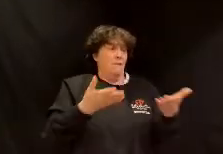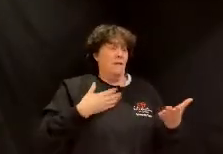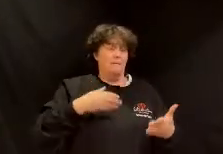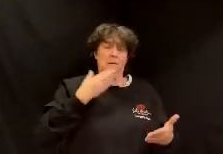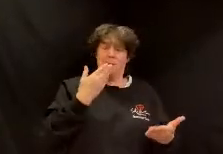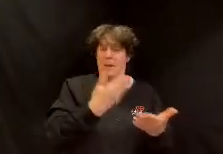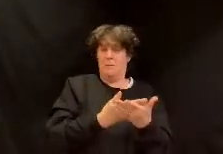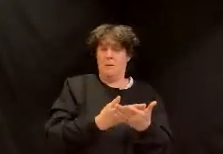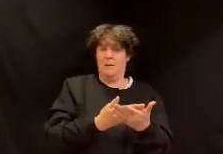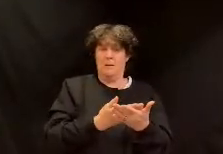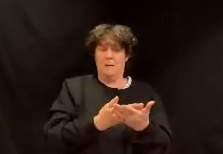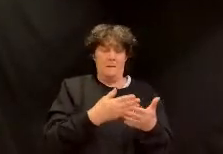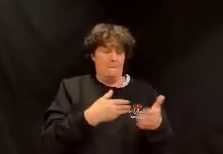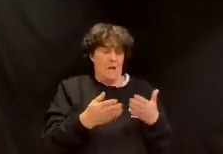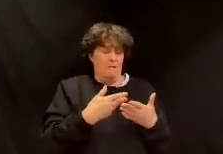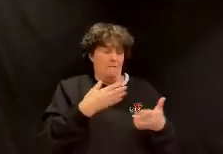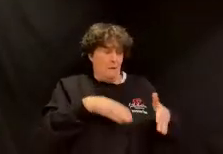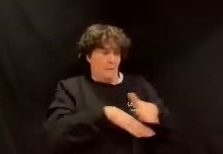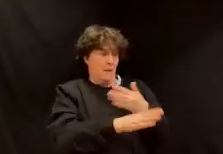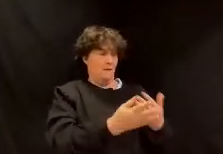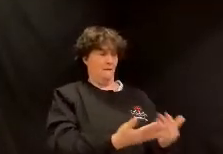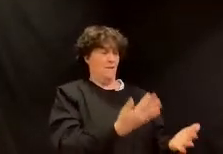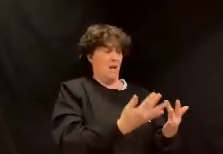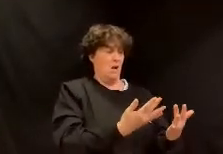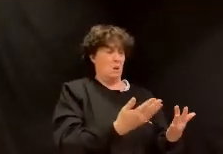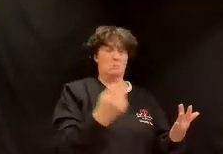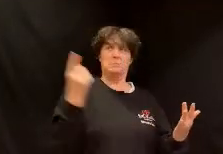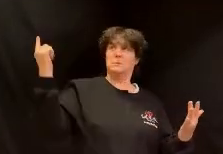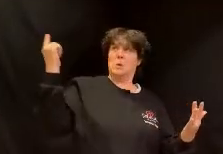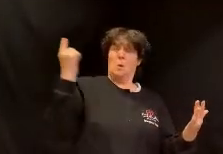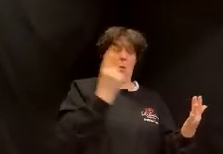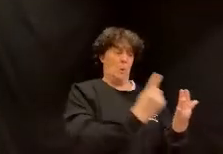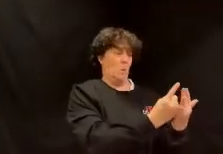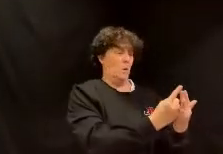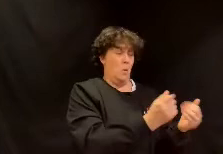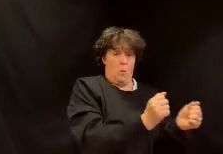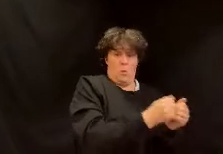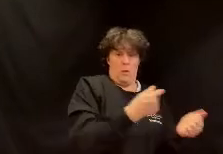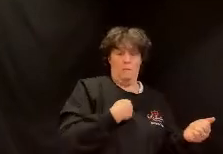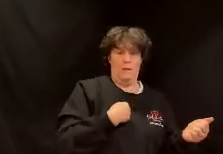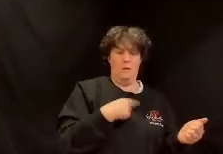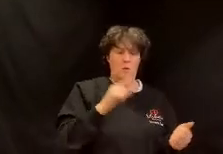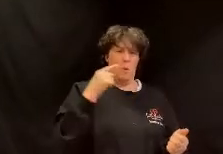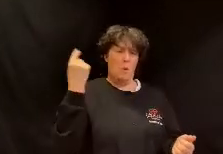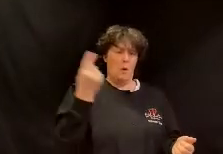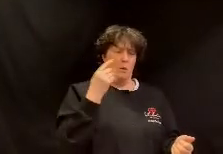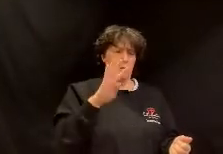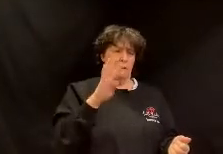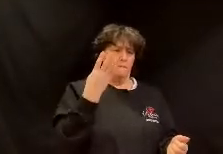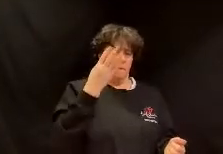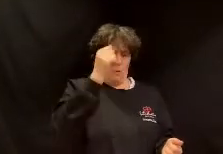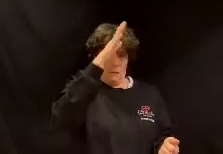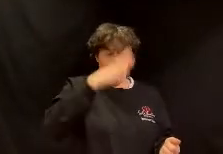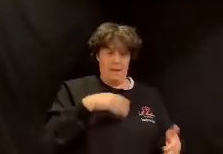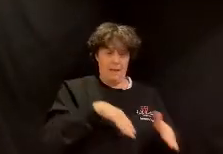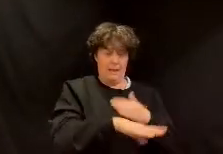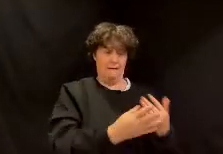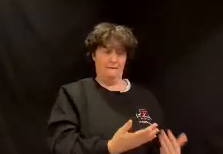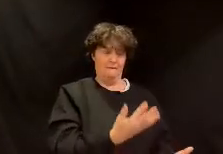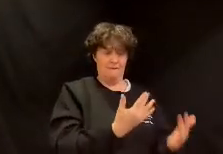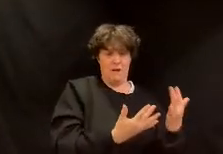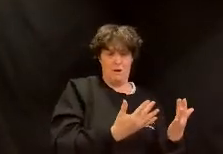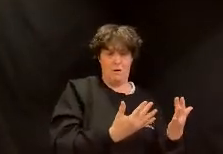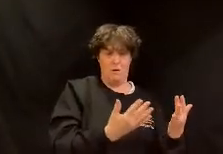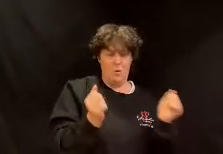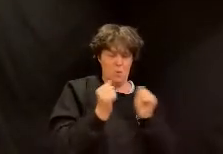fire, guess what? He's going to be with me, right? There's always a fourth man in the fire. There's always somebody else. He's with me.